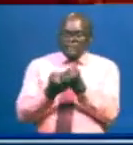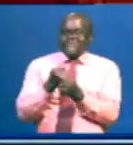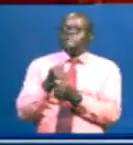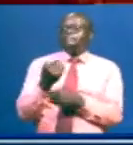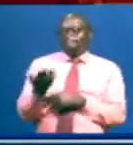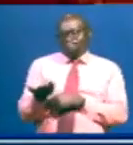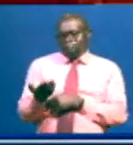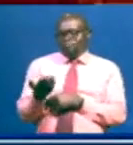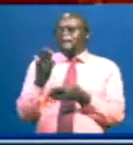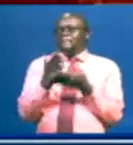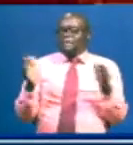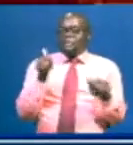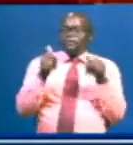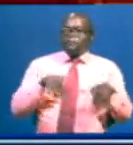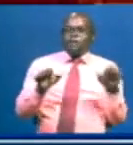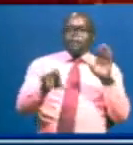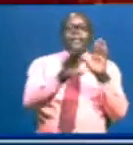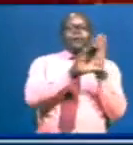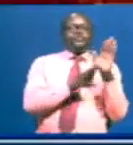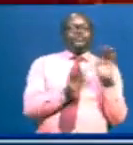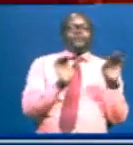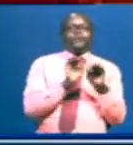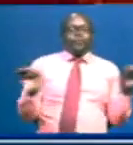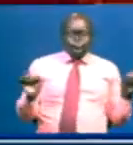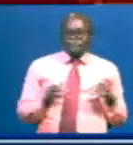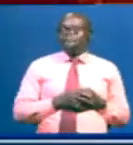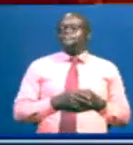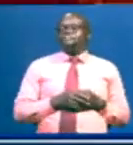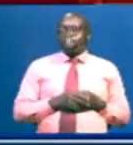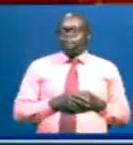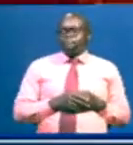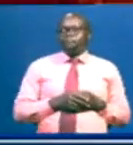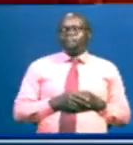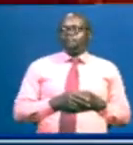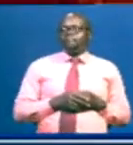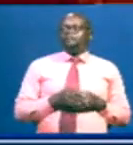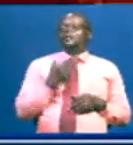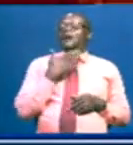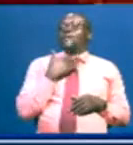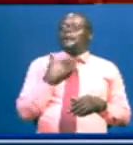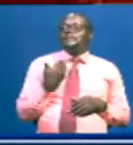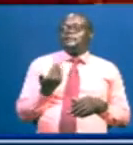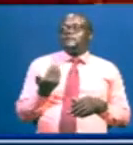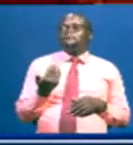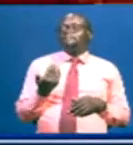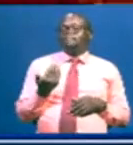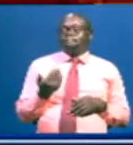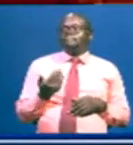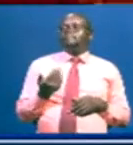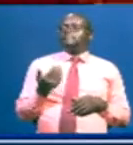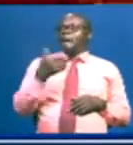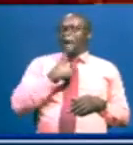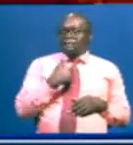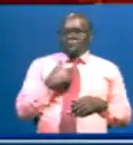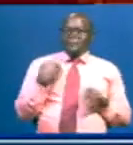an illegality. Madam Speaker, I think I want to be considered as having been